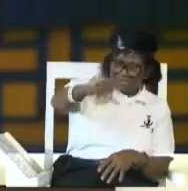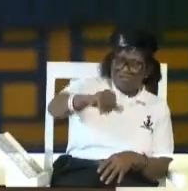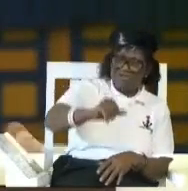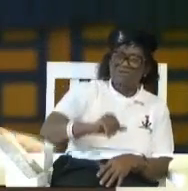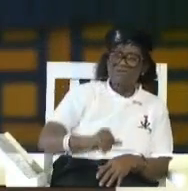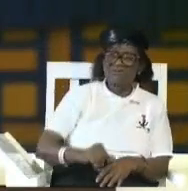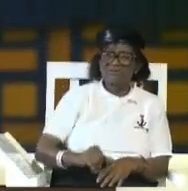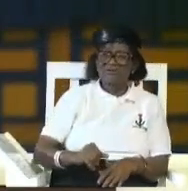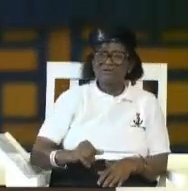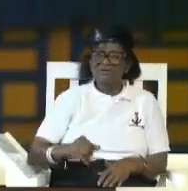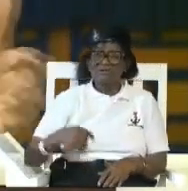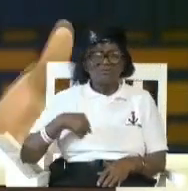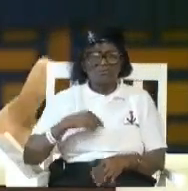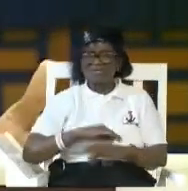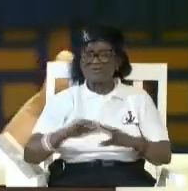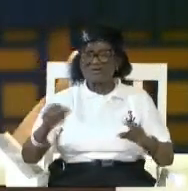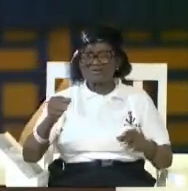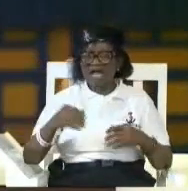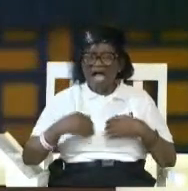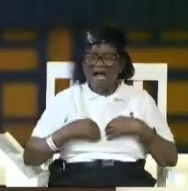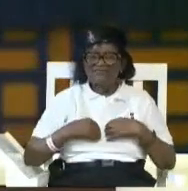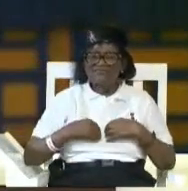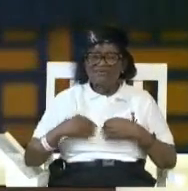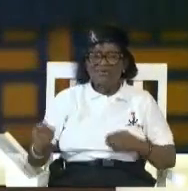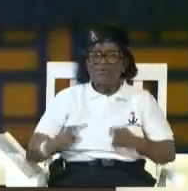And we don't have a way of measuring it.